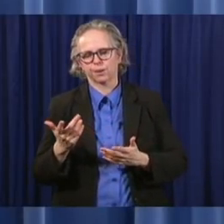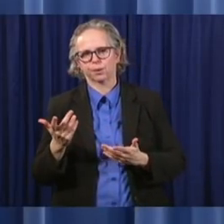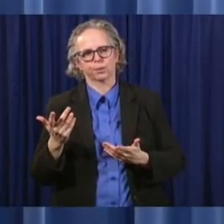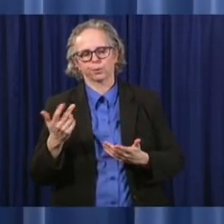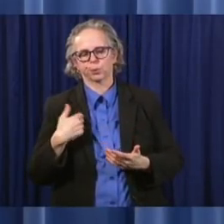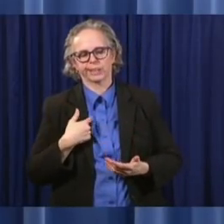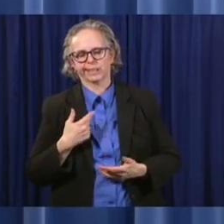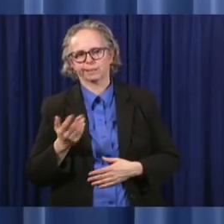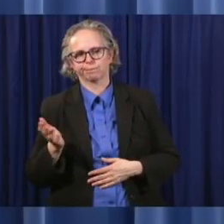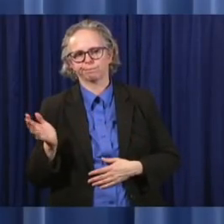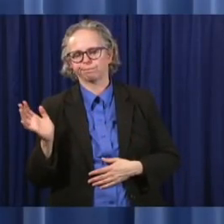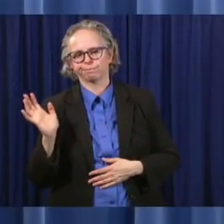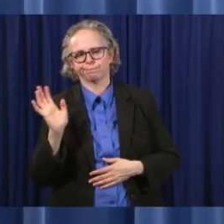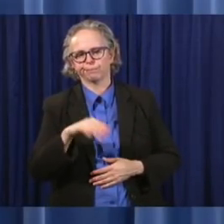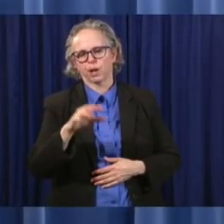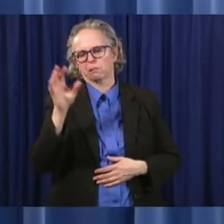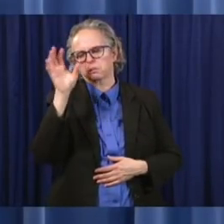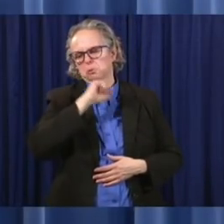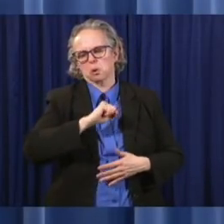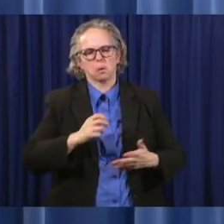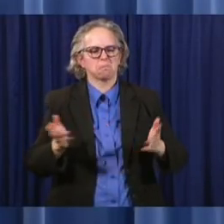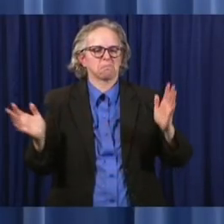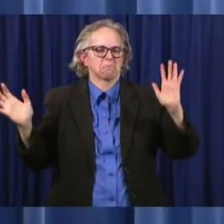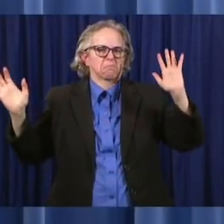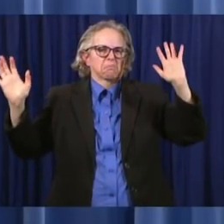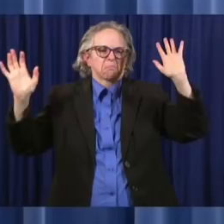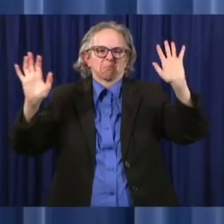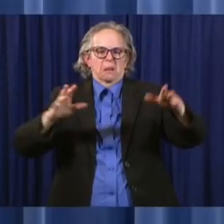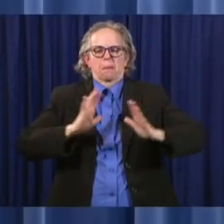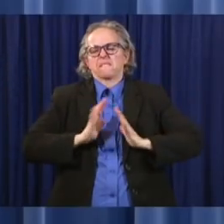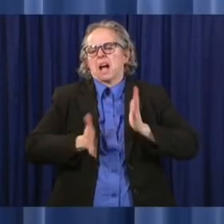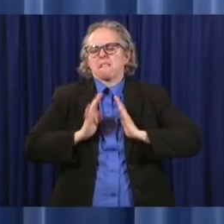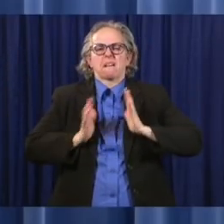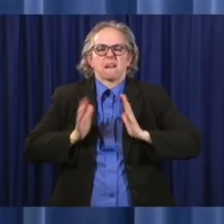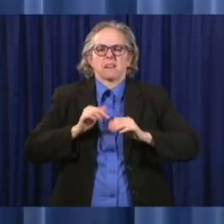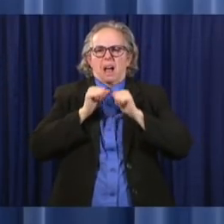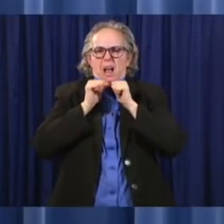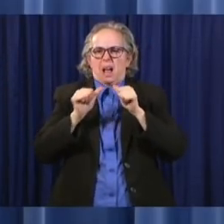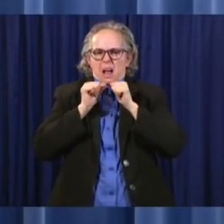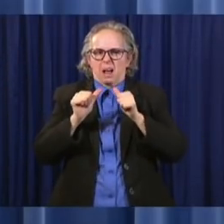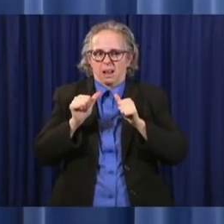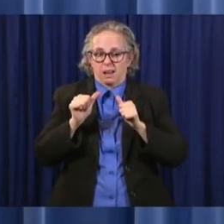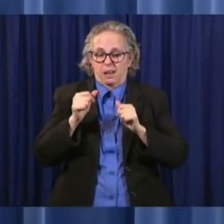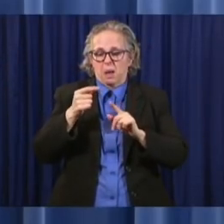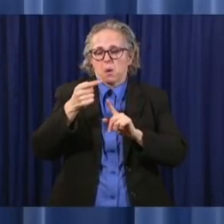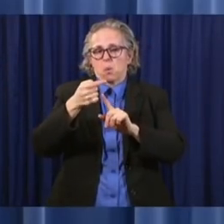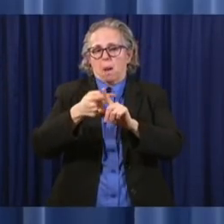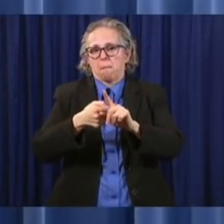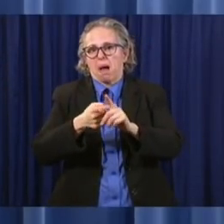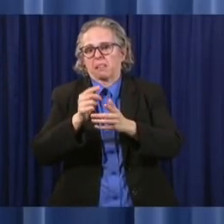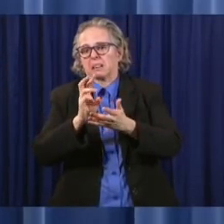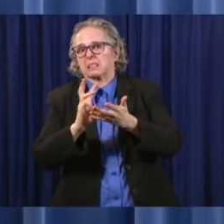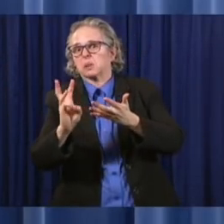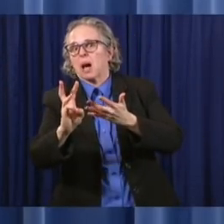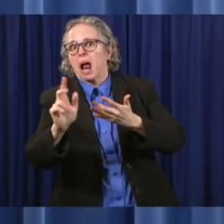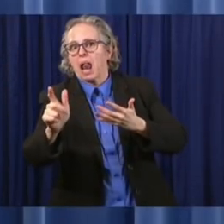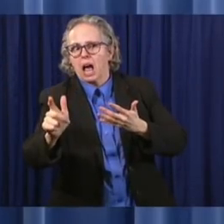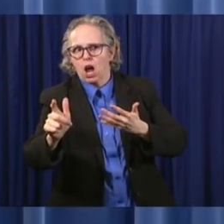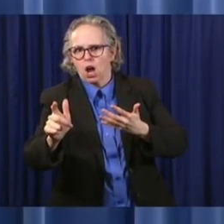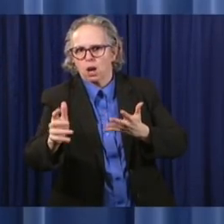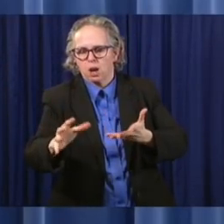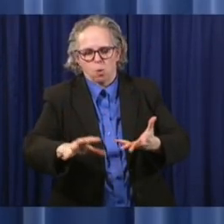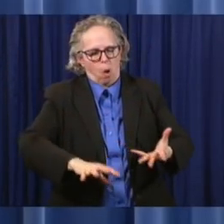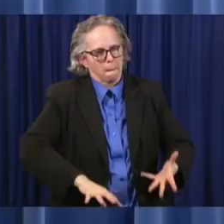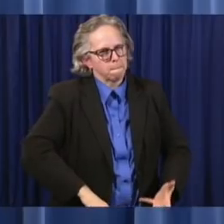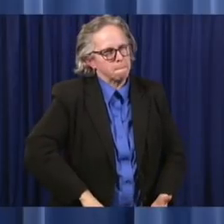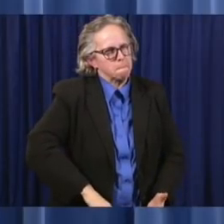in a month, 6 weeks from now, 7 weeks from now, things are not going to go the way we want them to go. We don't